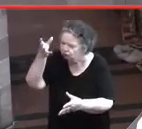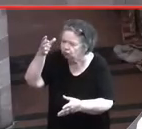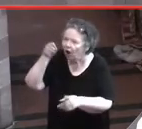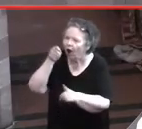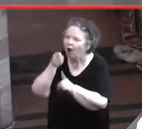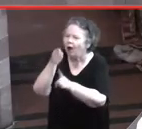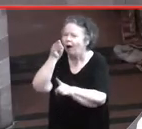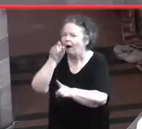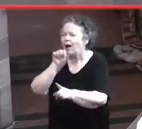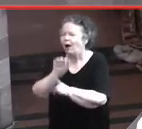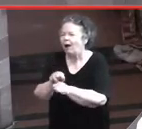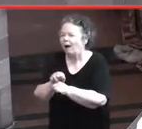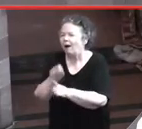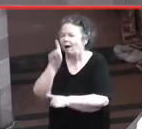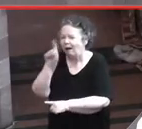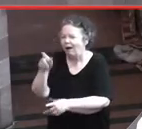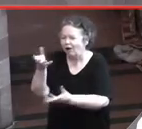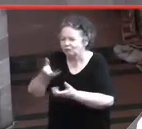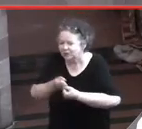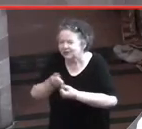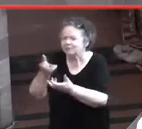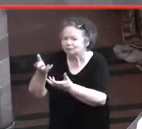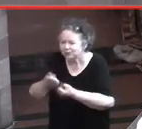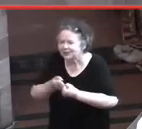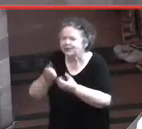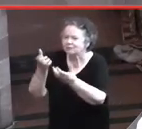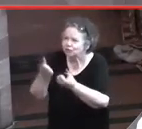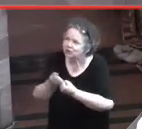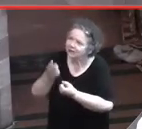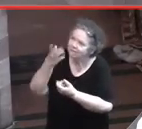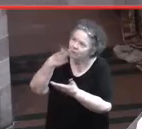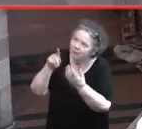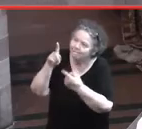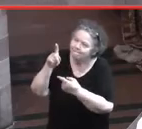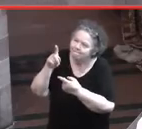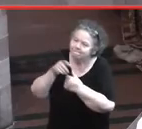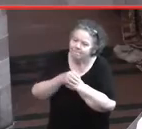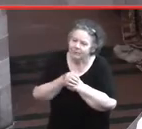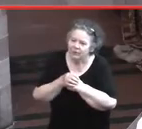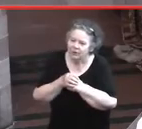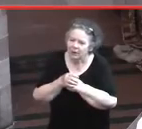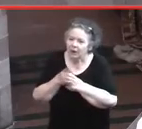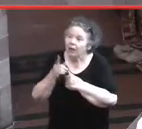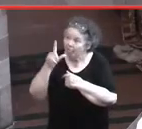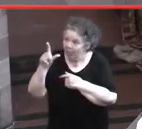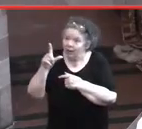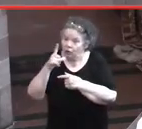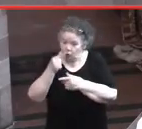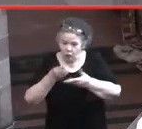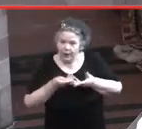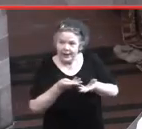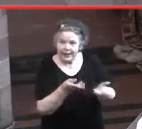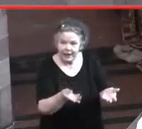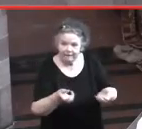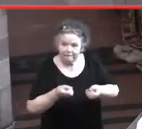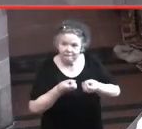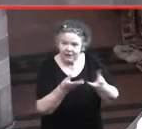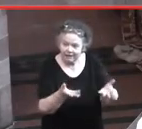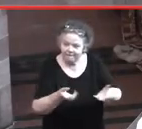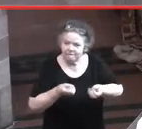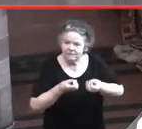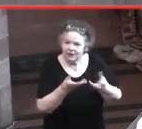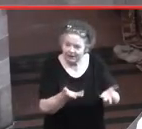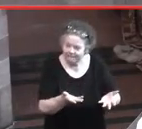received and keep receiving. In order to be able to give, to serve, to offer